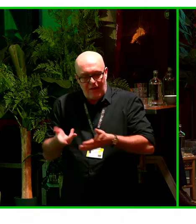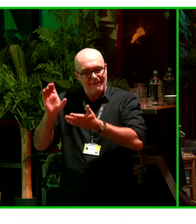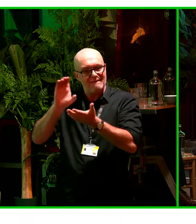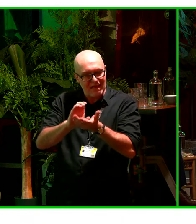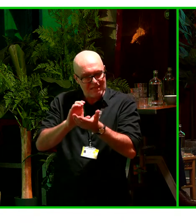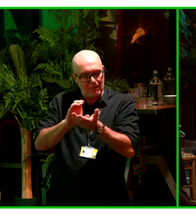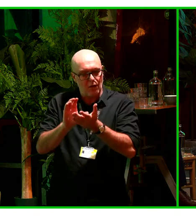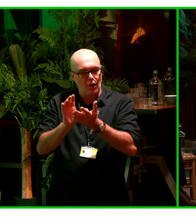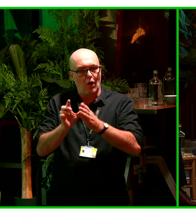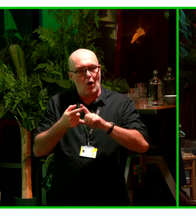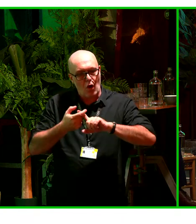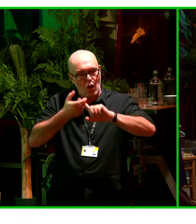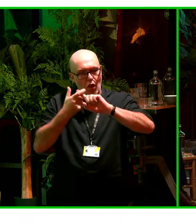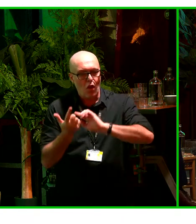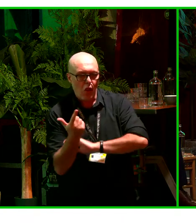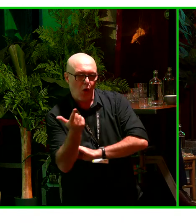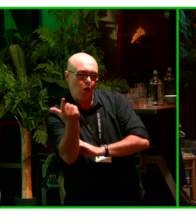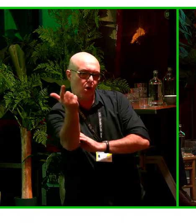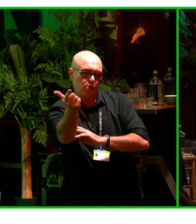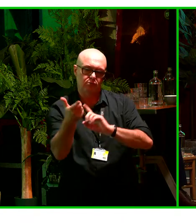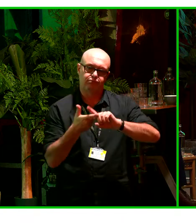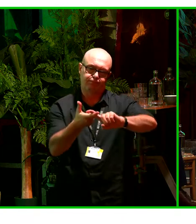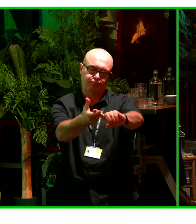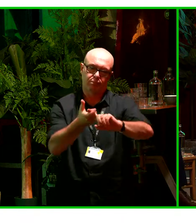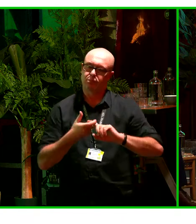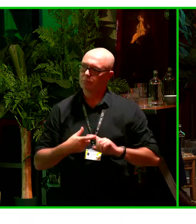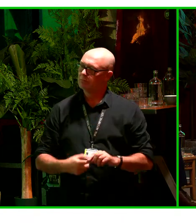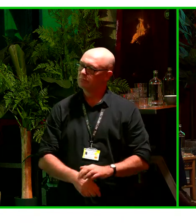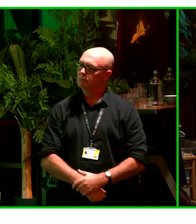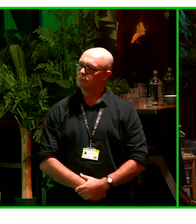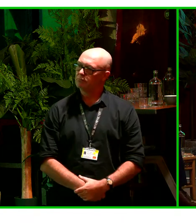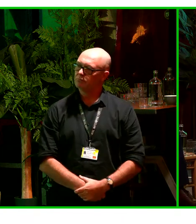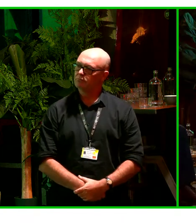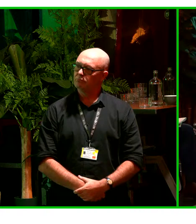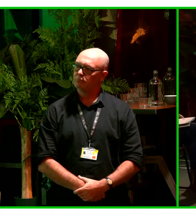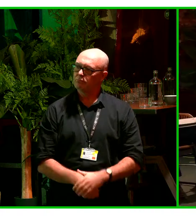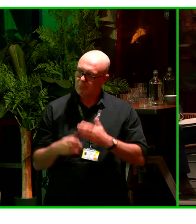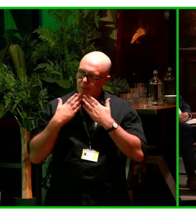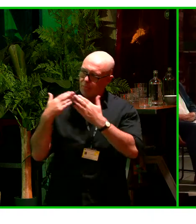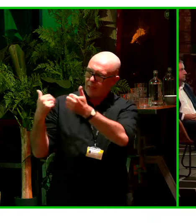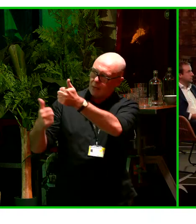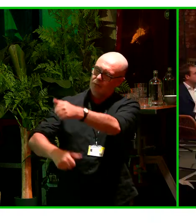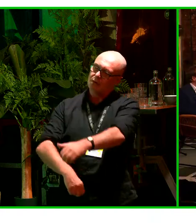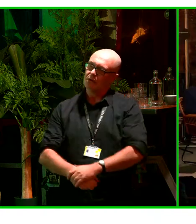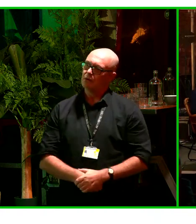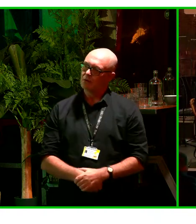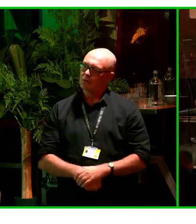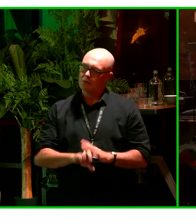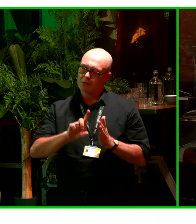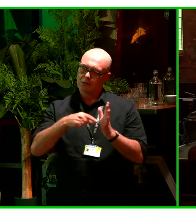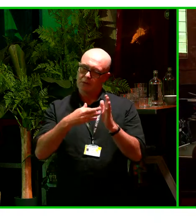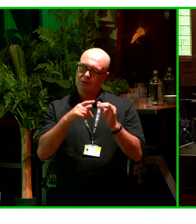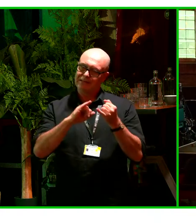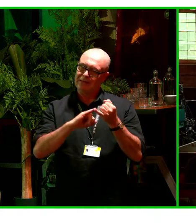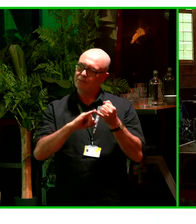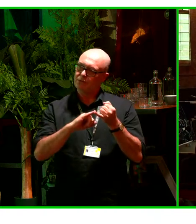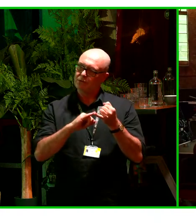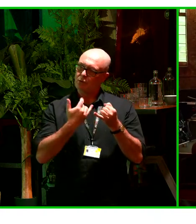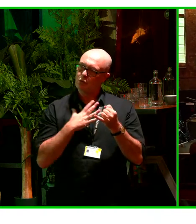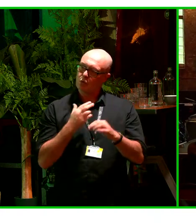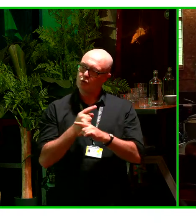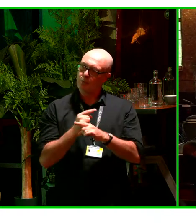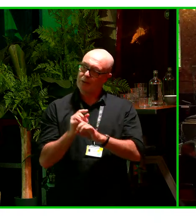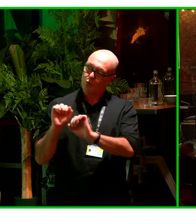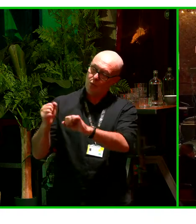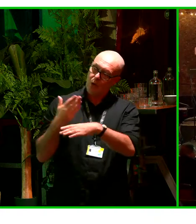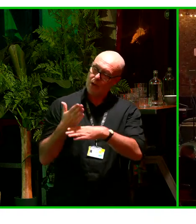while benefiting the people in the building? Excellent. Thanks, Craig. And James, just want to run through your work on public